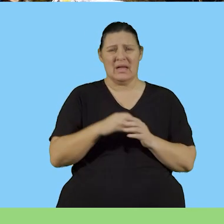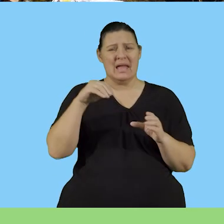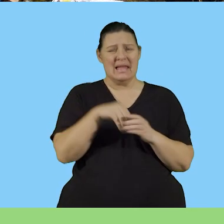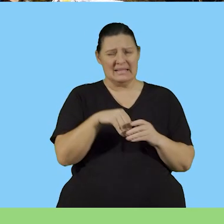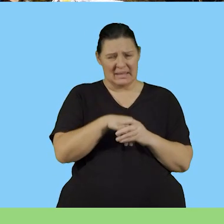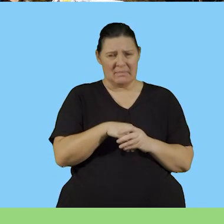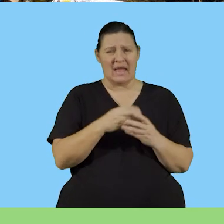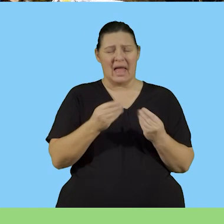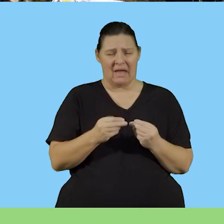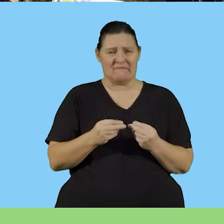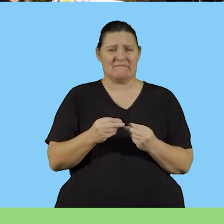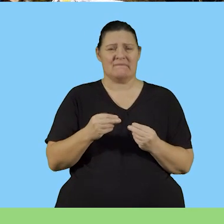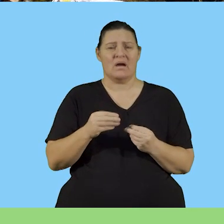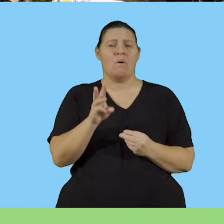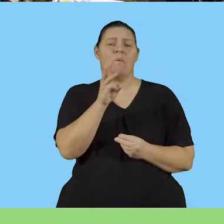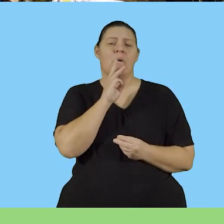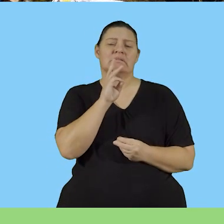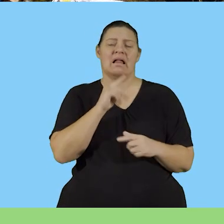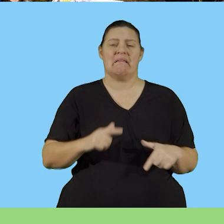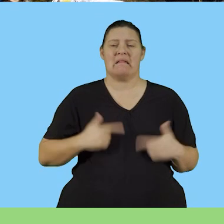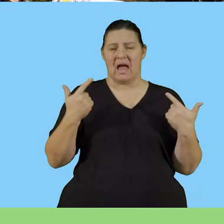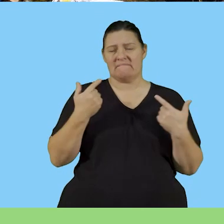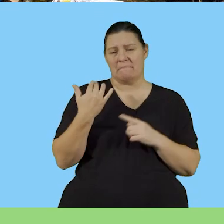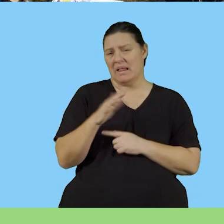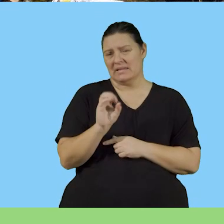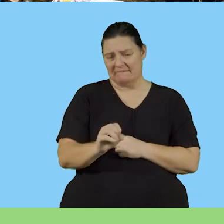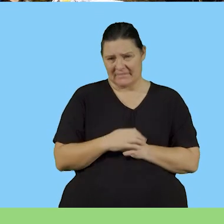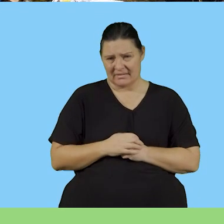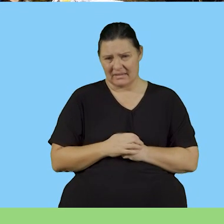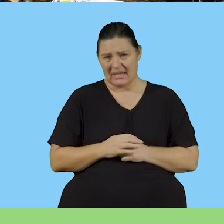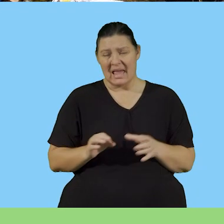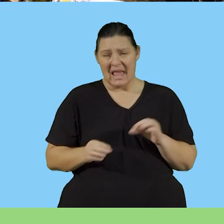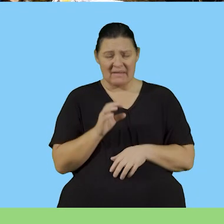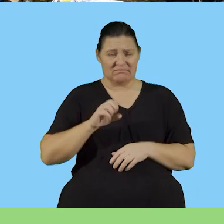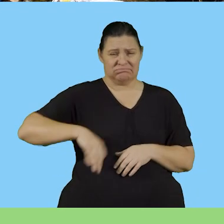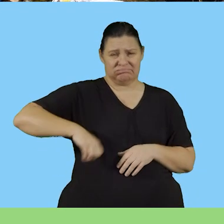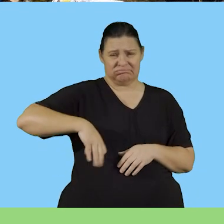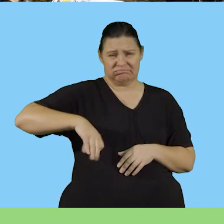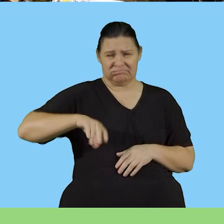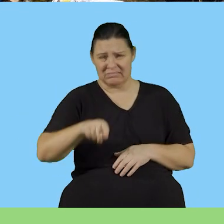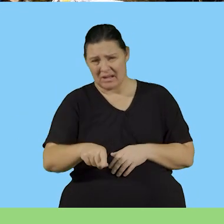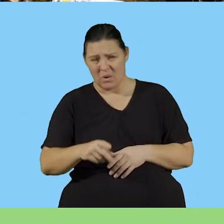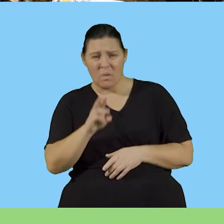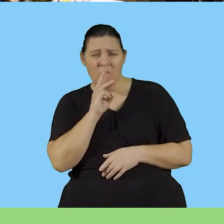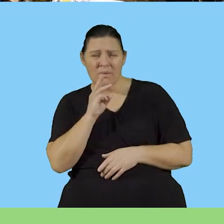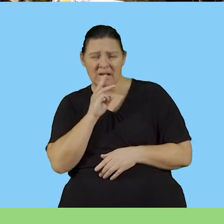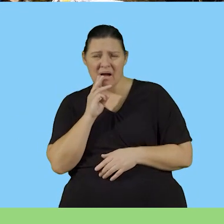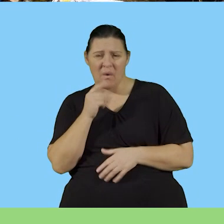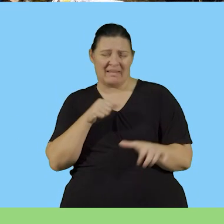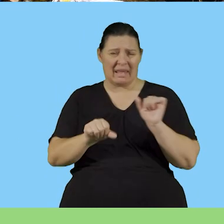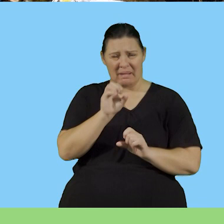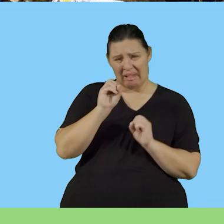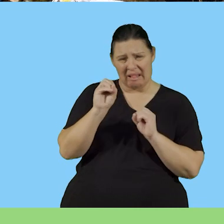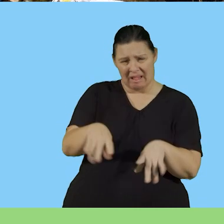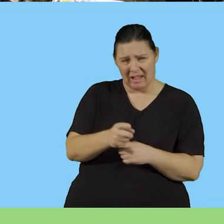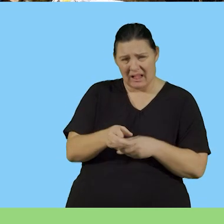the water there's aquatic life or aquatic animals and plants. So now the moment sewage is released into the water or